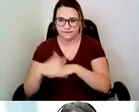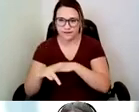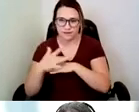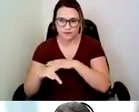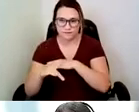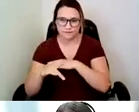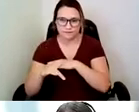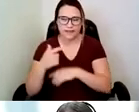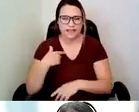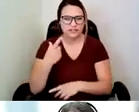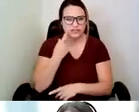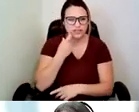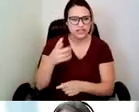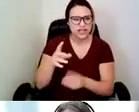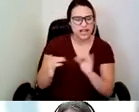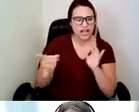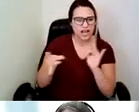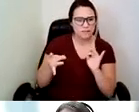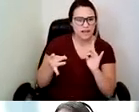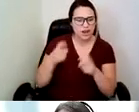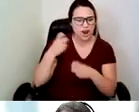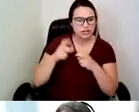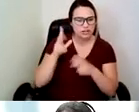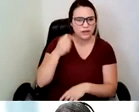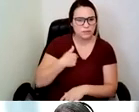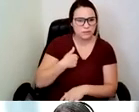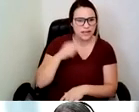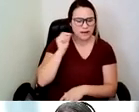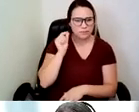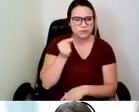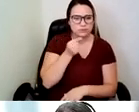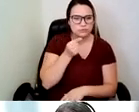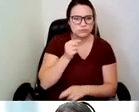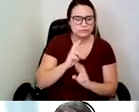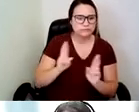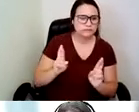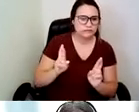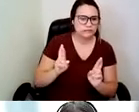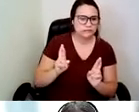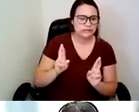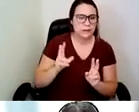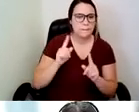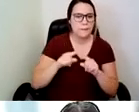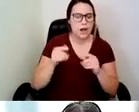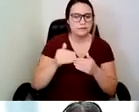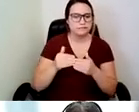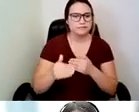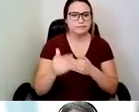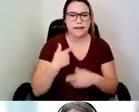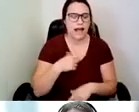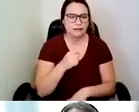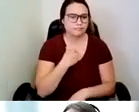me, so I'm moving my microphone a little closer, but I will not be speaking very much after this, so hopefully that will be